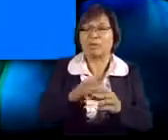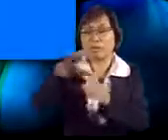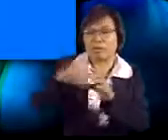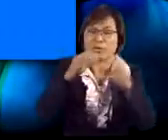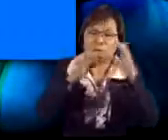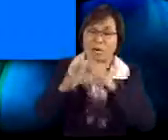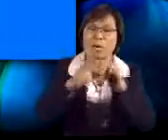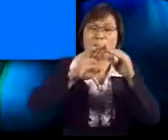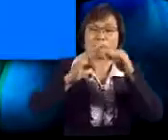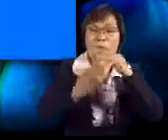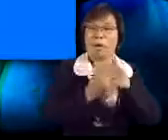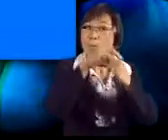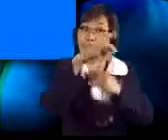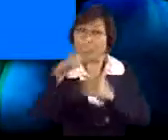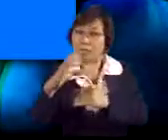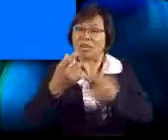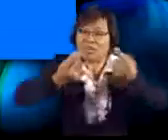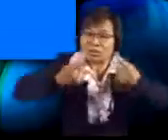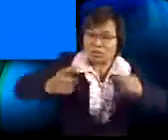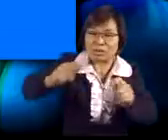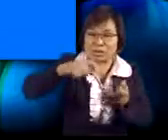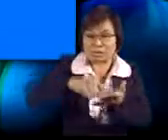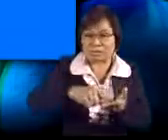by 100. Try this.